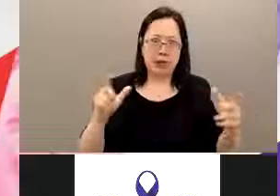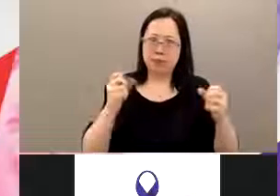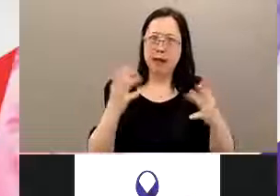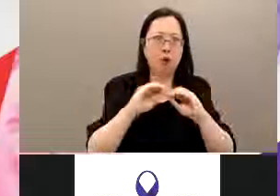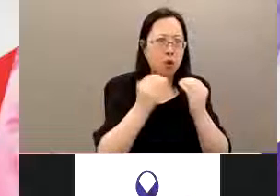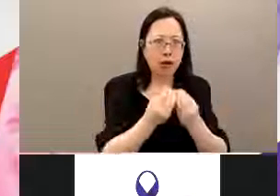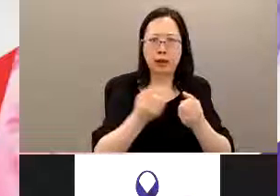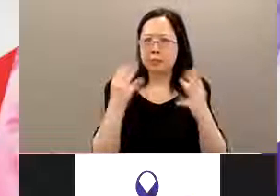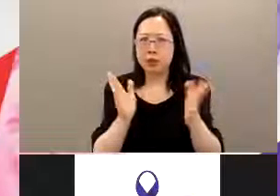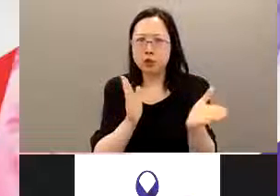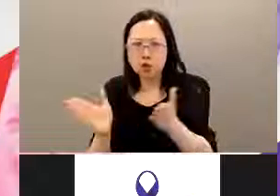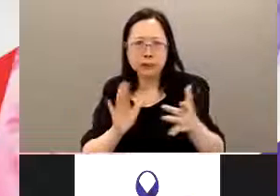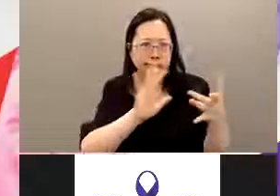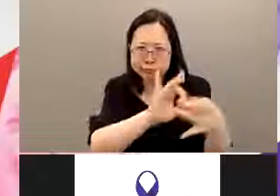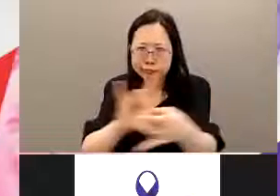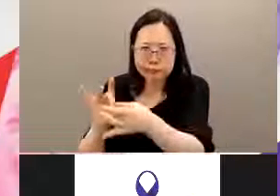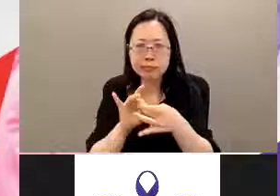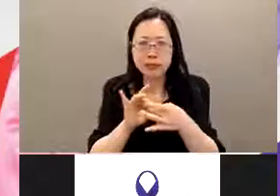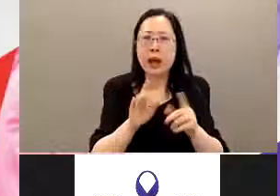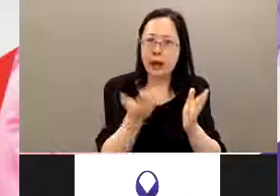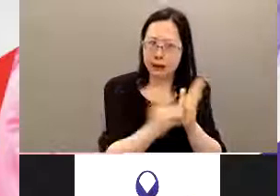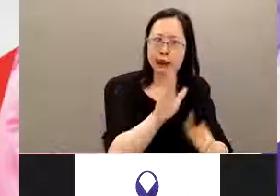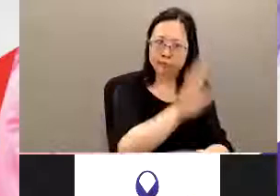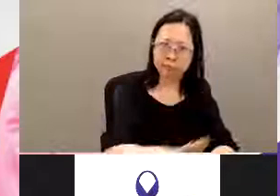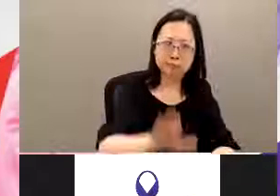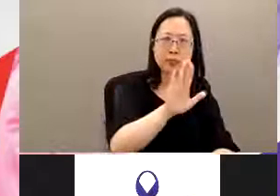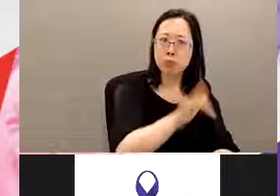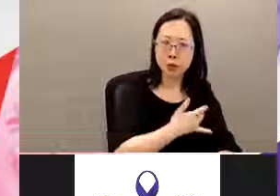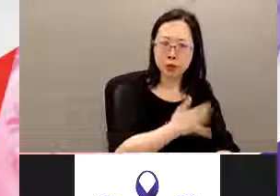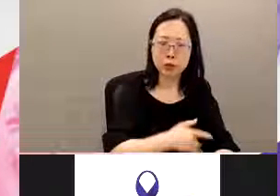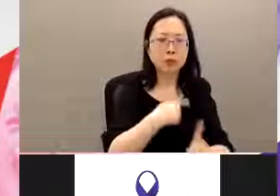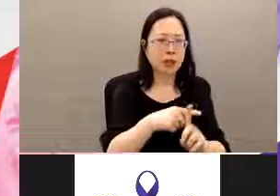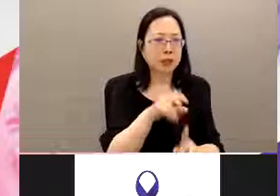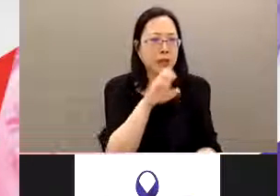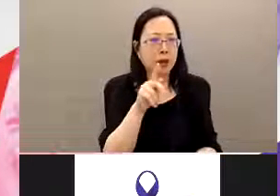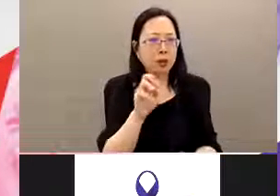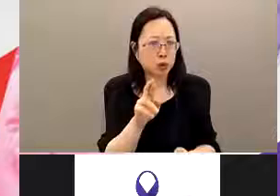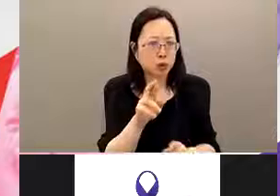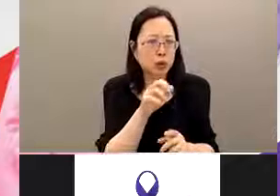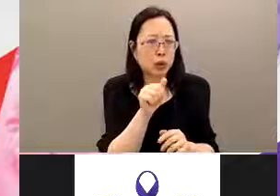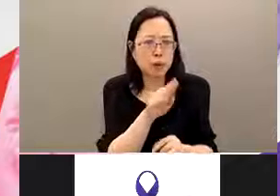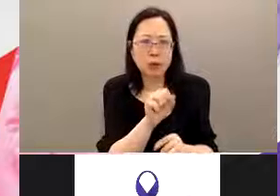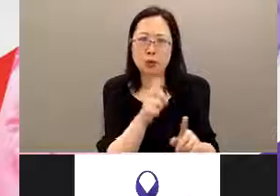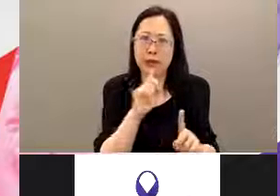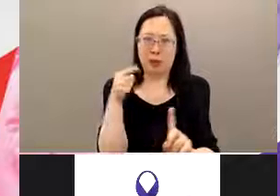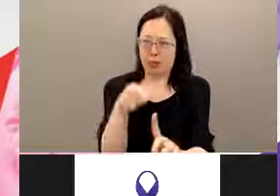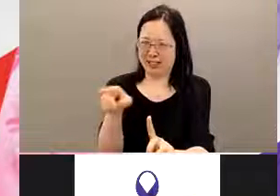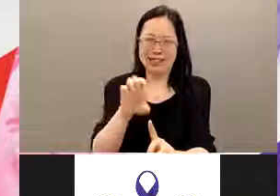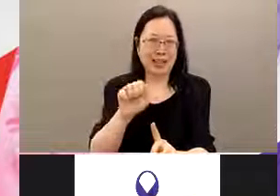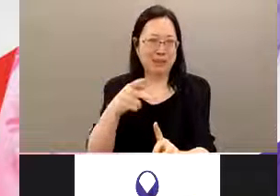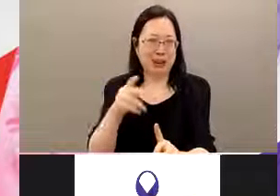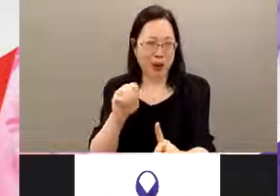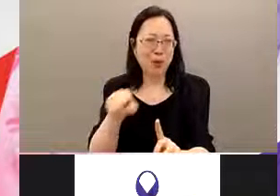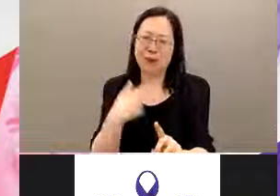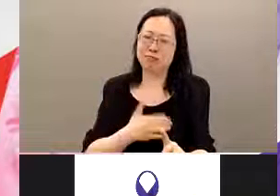and partners, which includes provincial and territorial elder abuse networks, one of them being EAPO, and we're very happy to partner